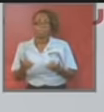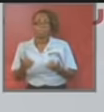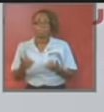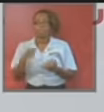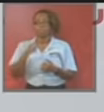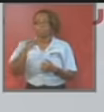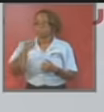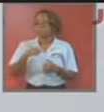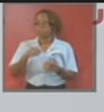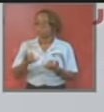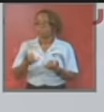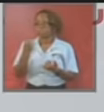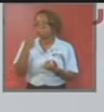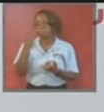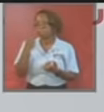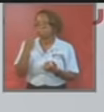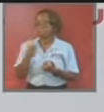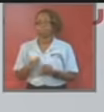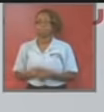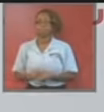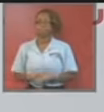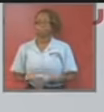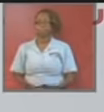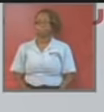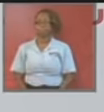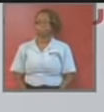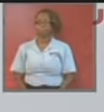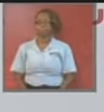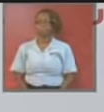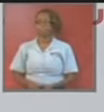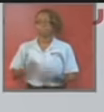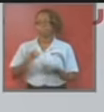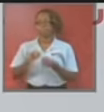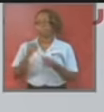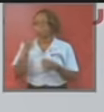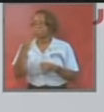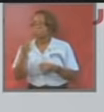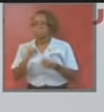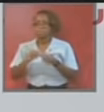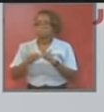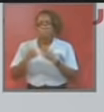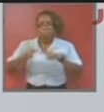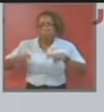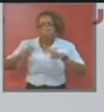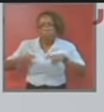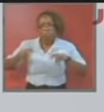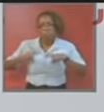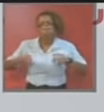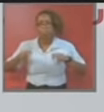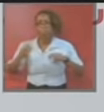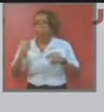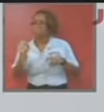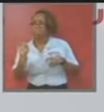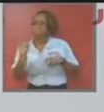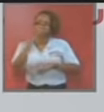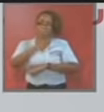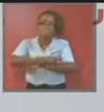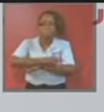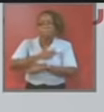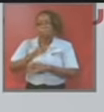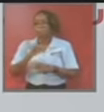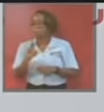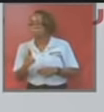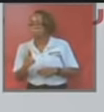regard, but we do look at the numbers over a period of time. For example, the 7-day trend, and we look at events that would have occurred. For